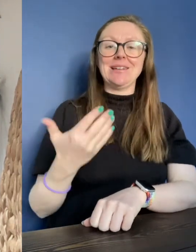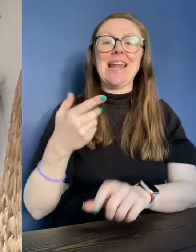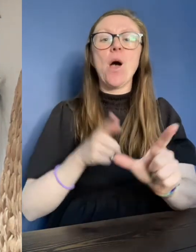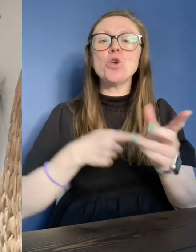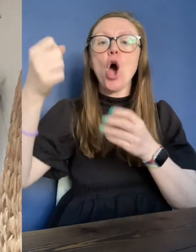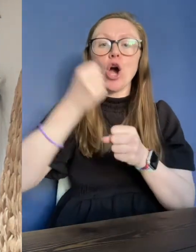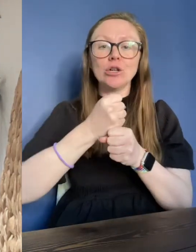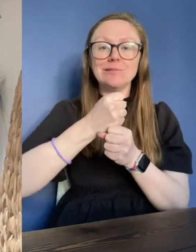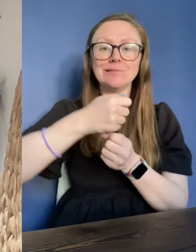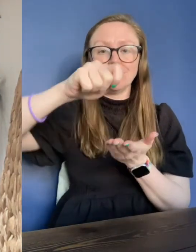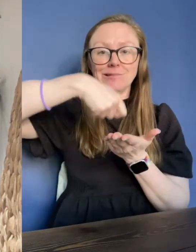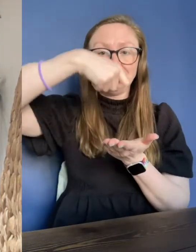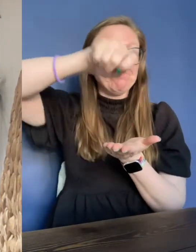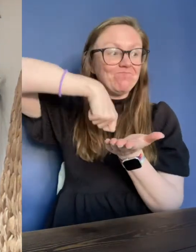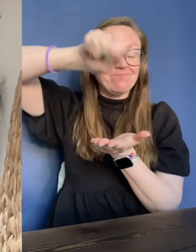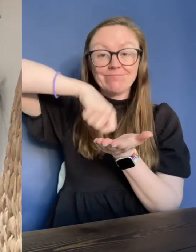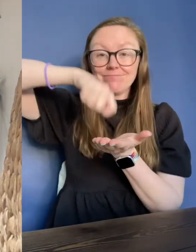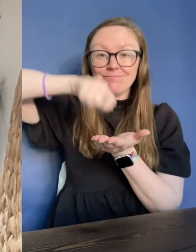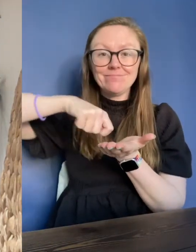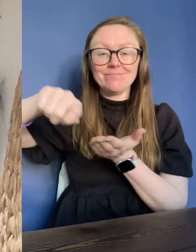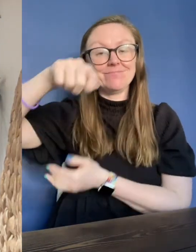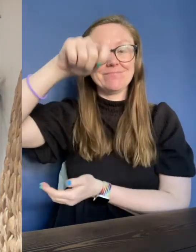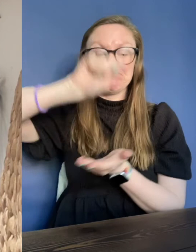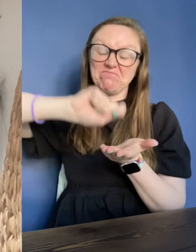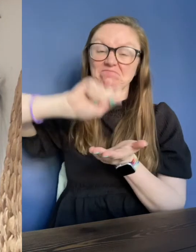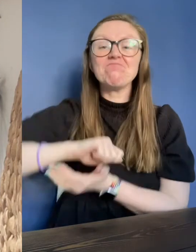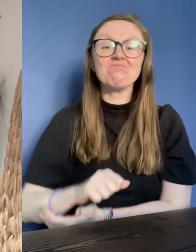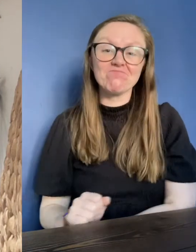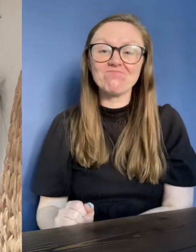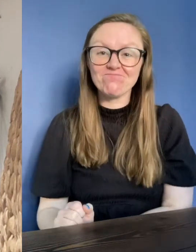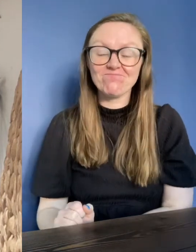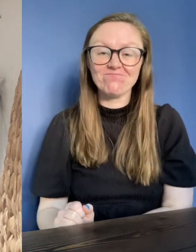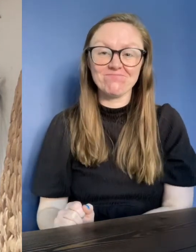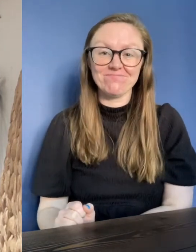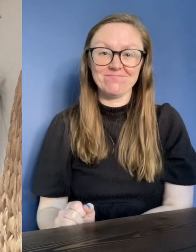yogurt. This is a kefir yogurt.